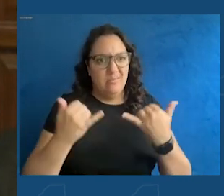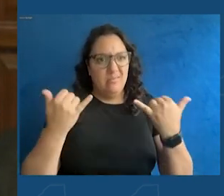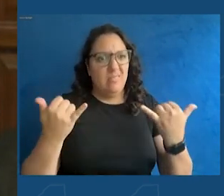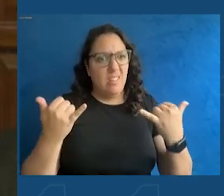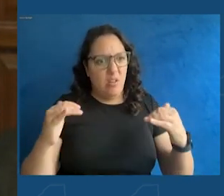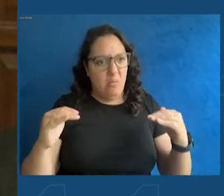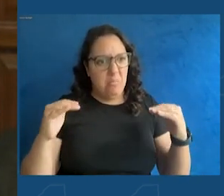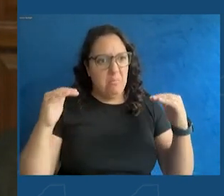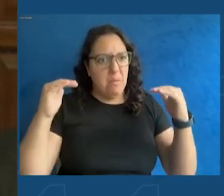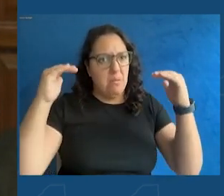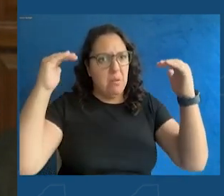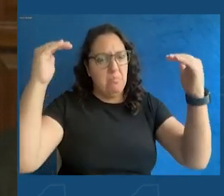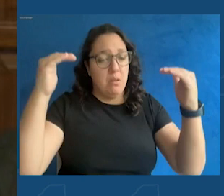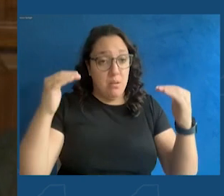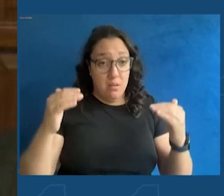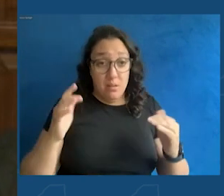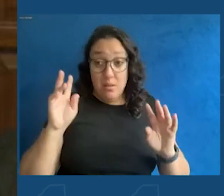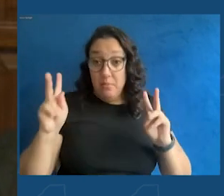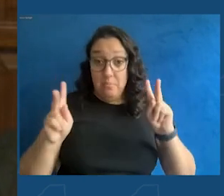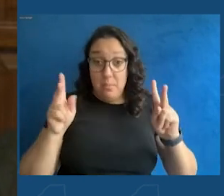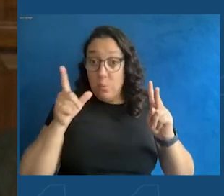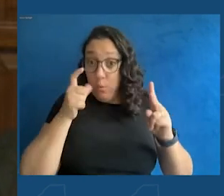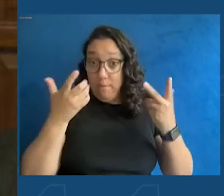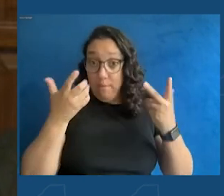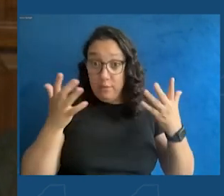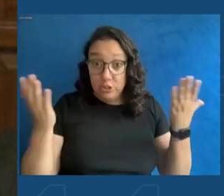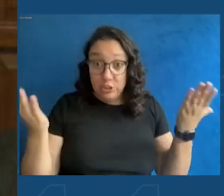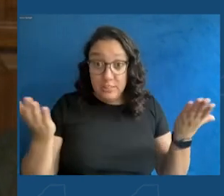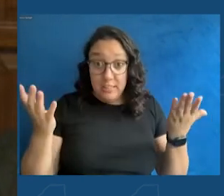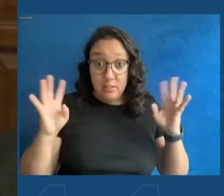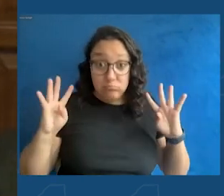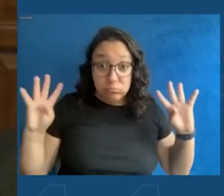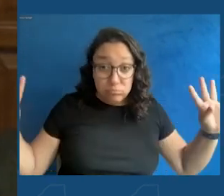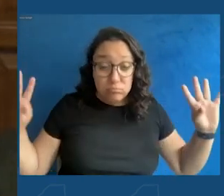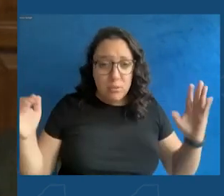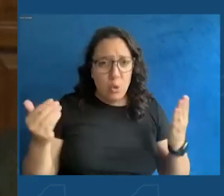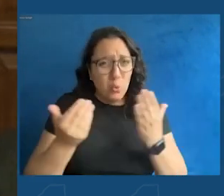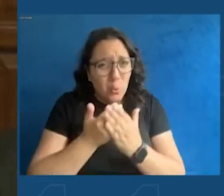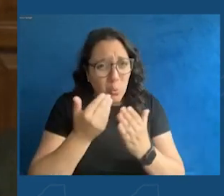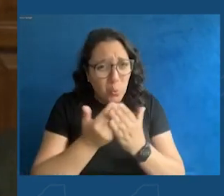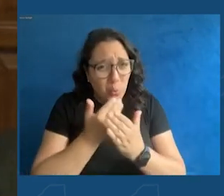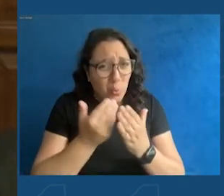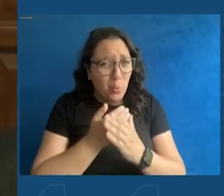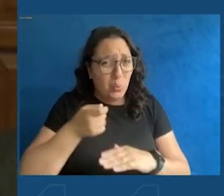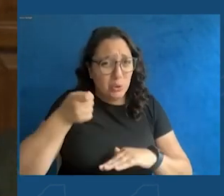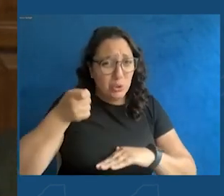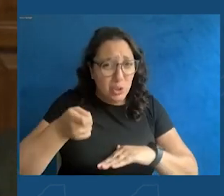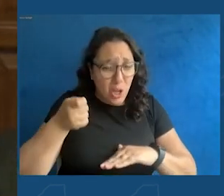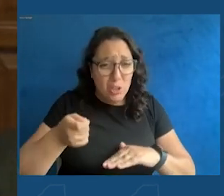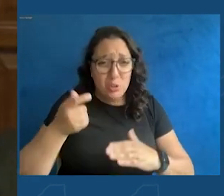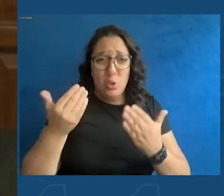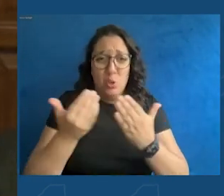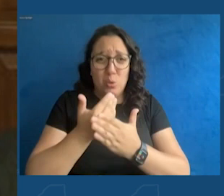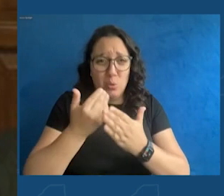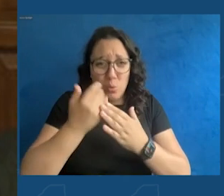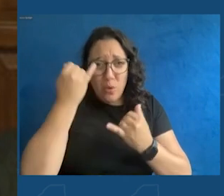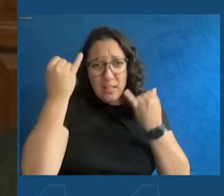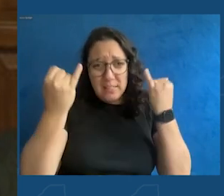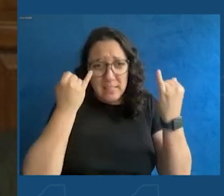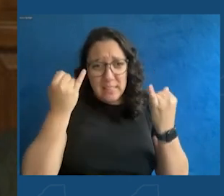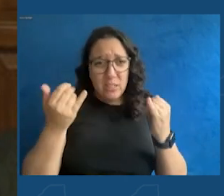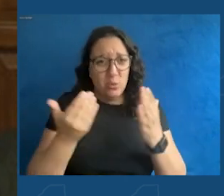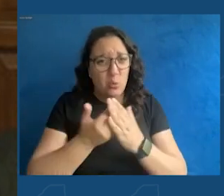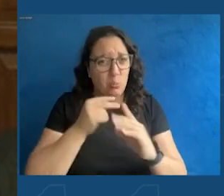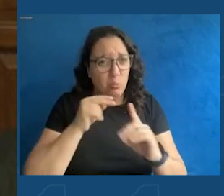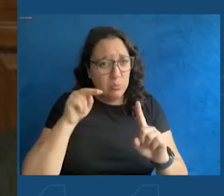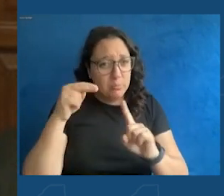the individuals who've already been here, and new blood and new ideas and new perspectives. I want to make sure that we continue to be the place